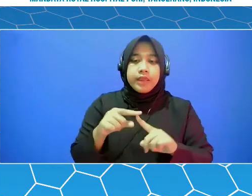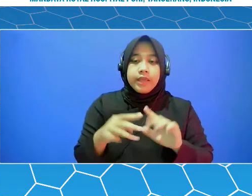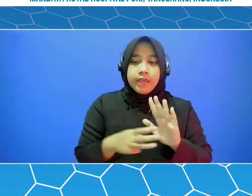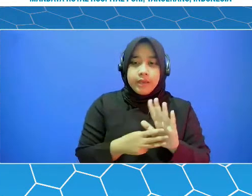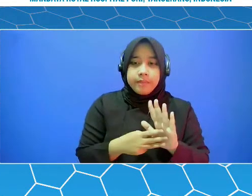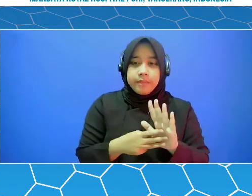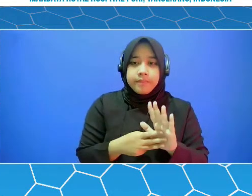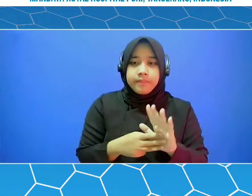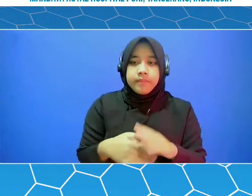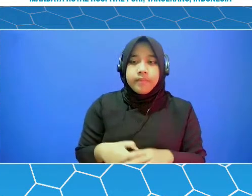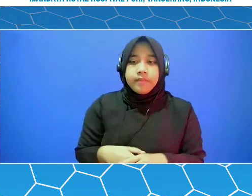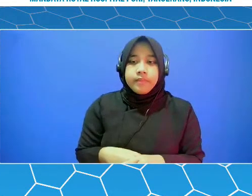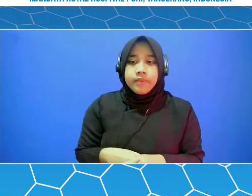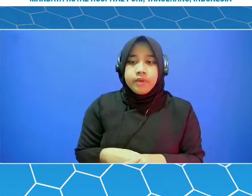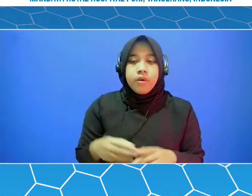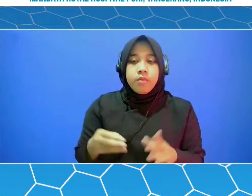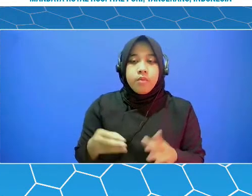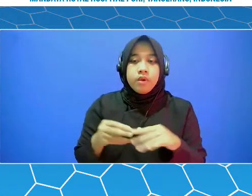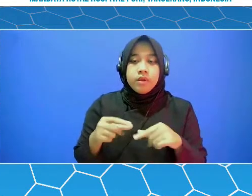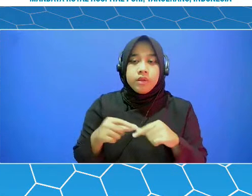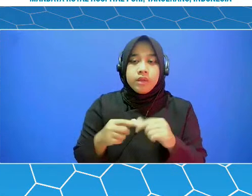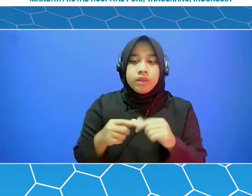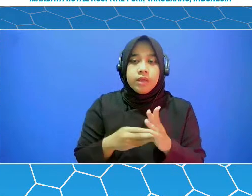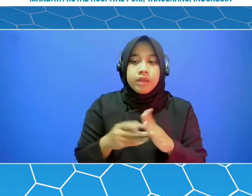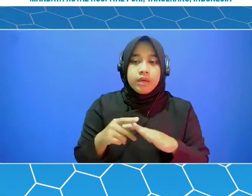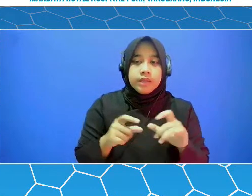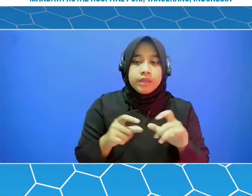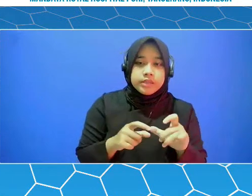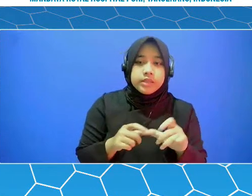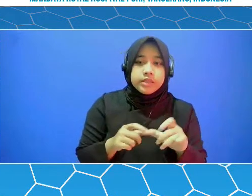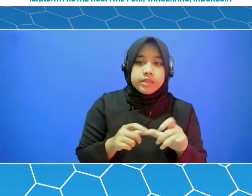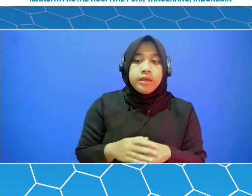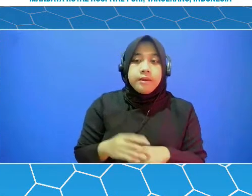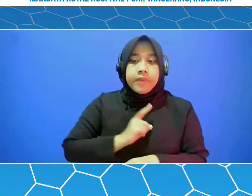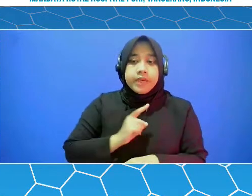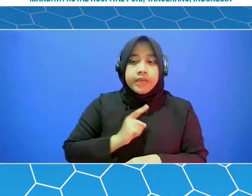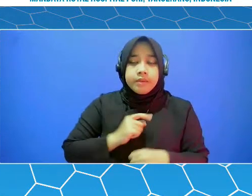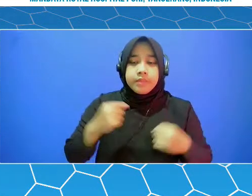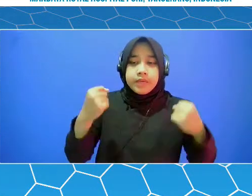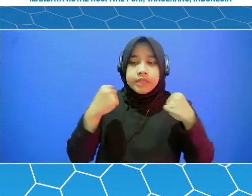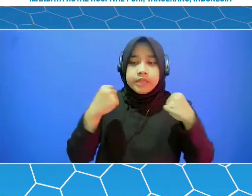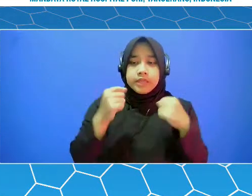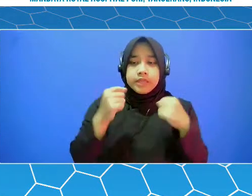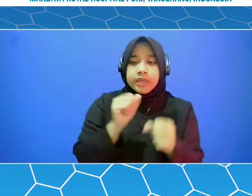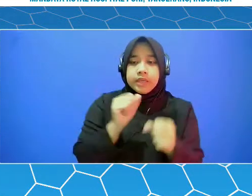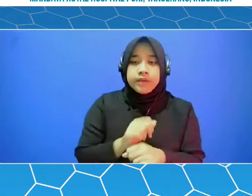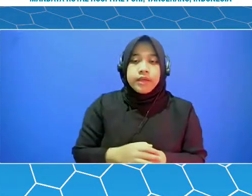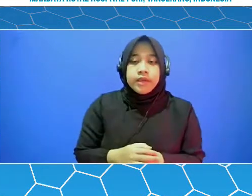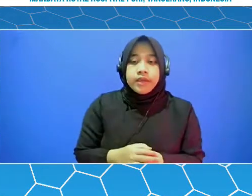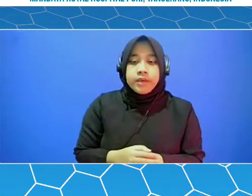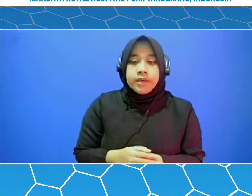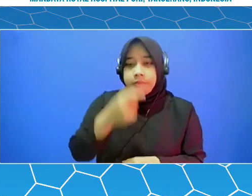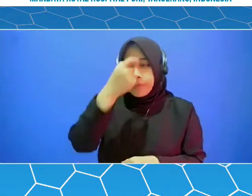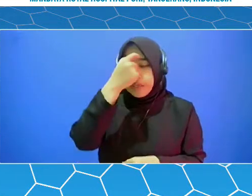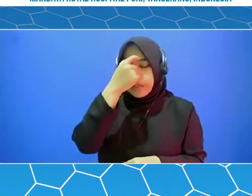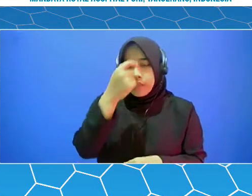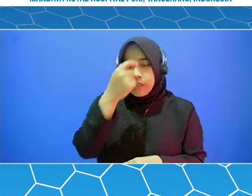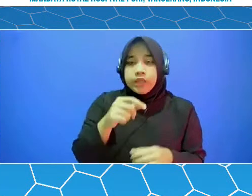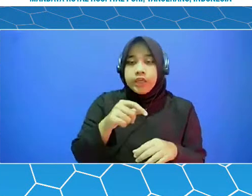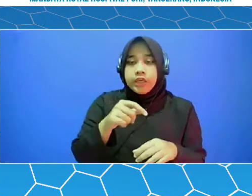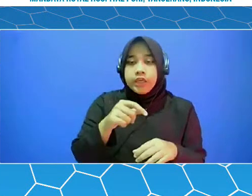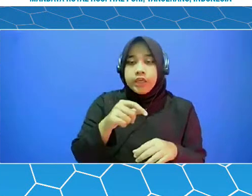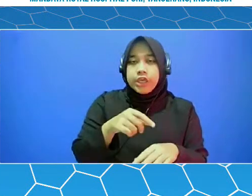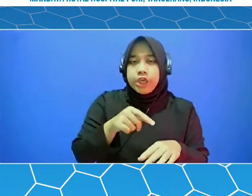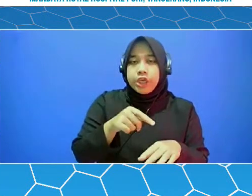in mortality and self-quarantine of medical workers too. Hospital as one of the infection cluster and NCD patient, especially at